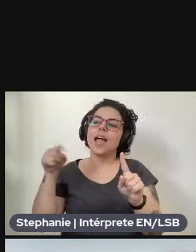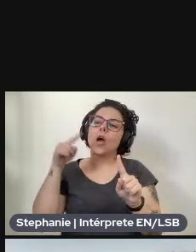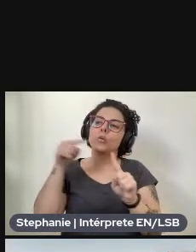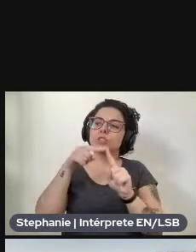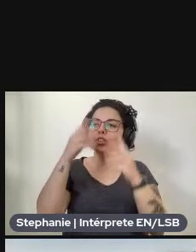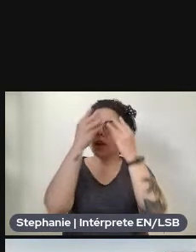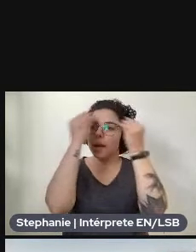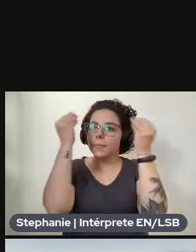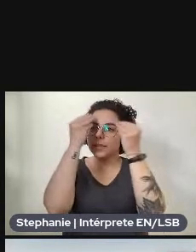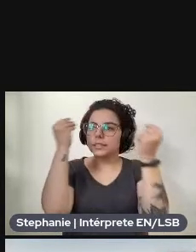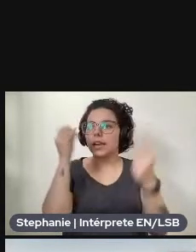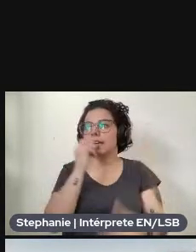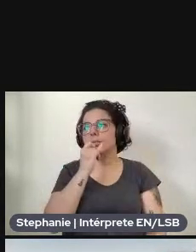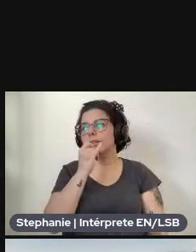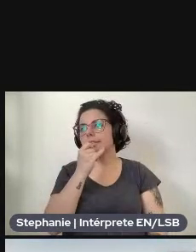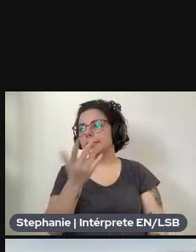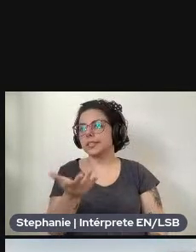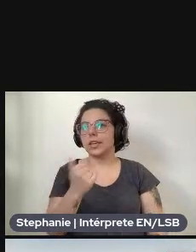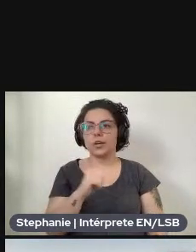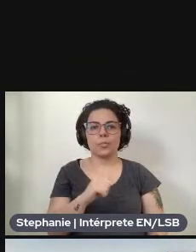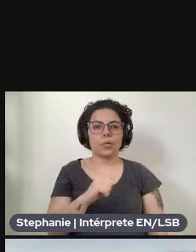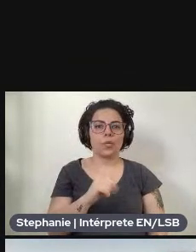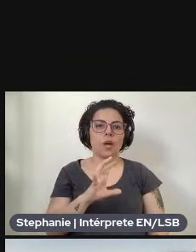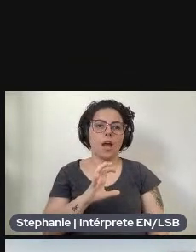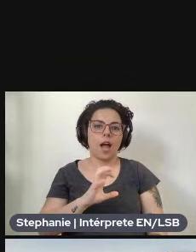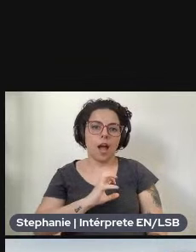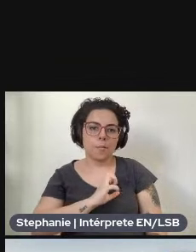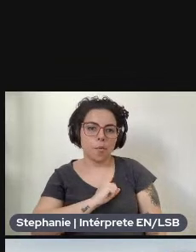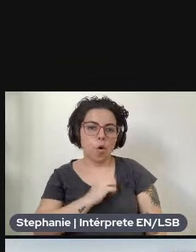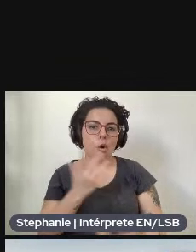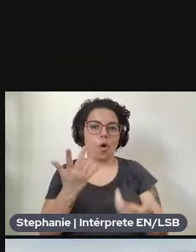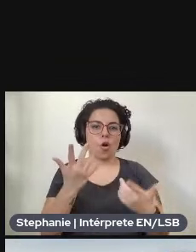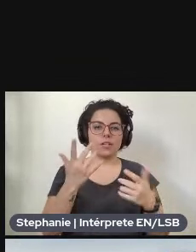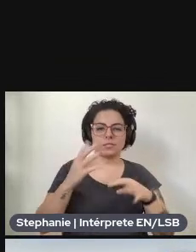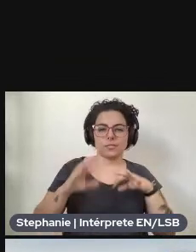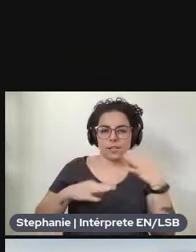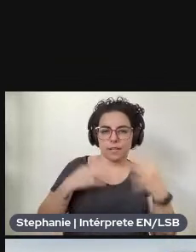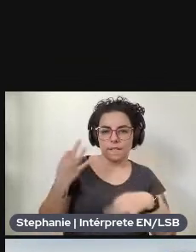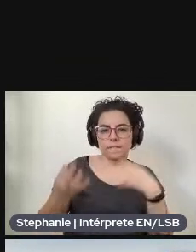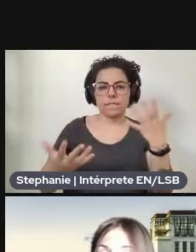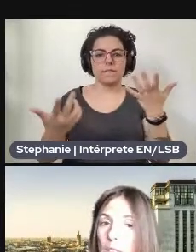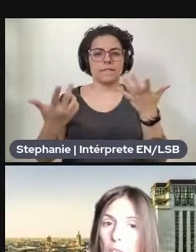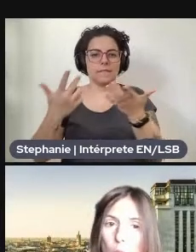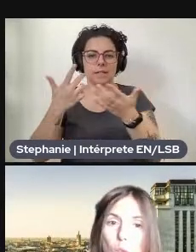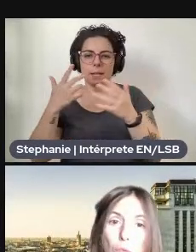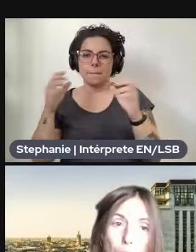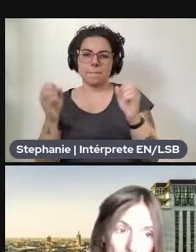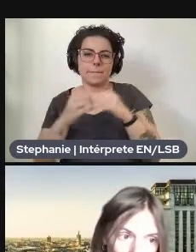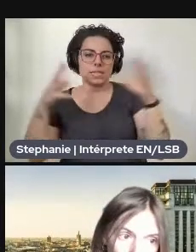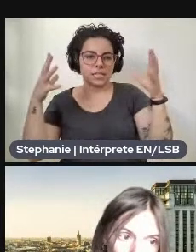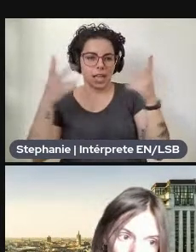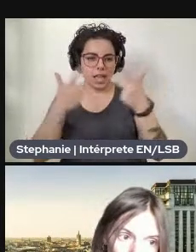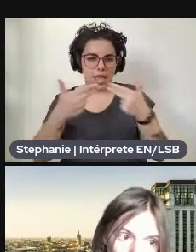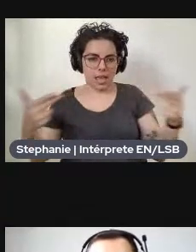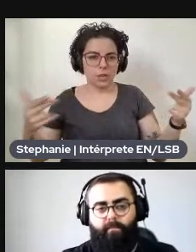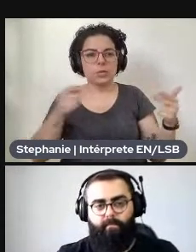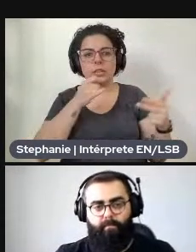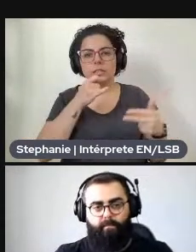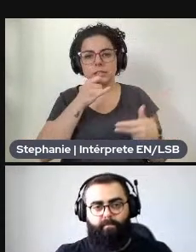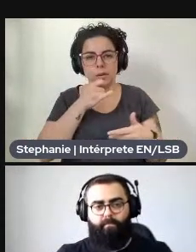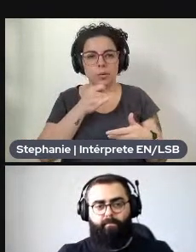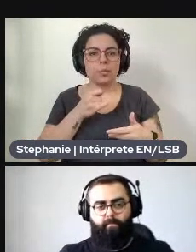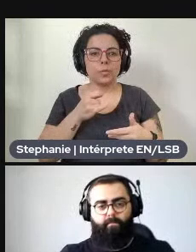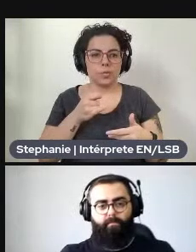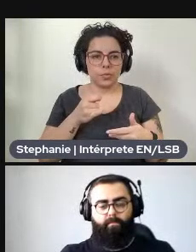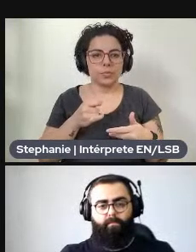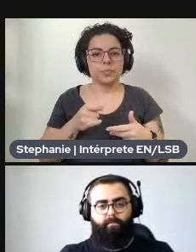instance, luxury, love, mystery. And so here, of course, the verb no longer denotes physical movement towards a